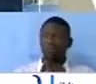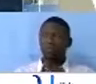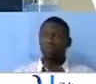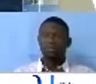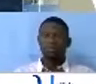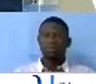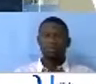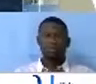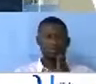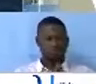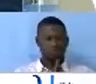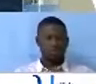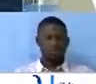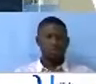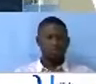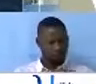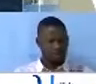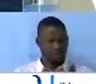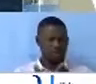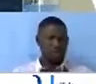course there was a system.